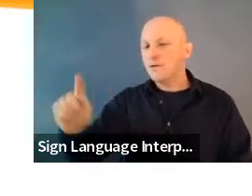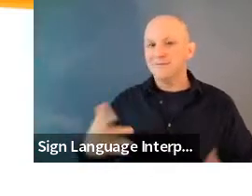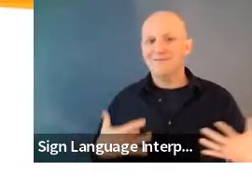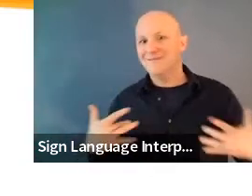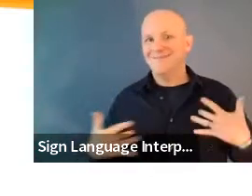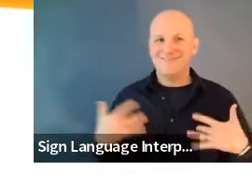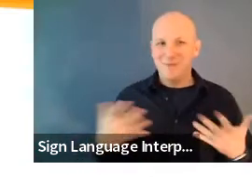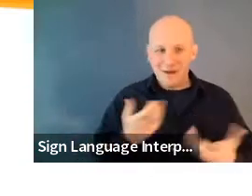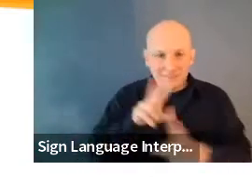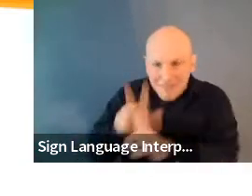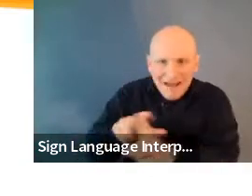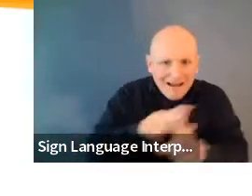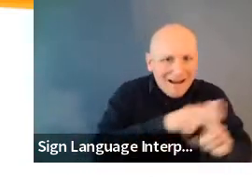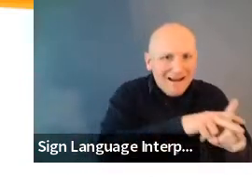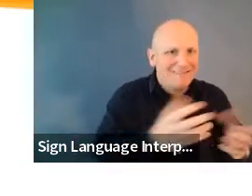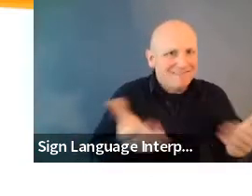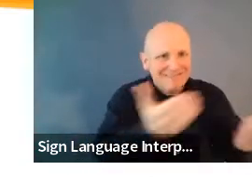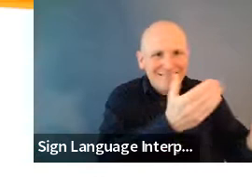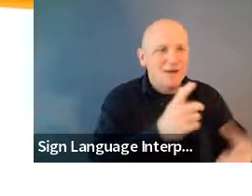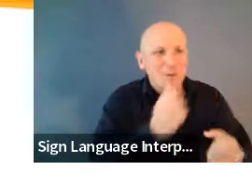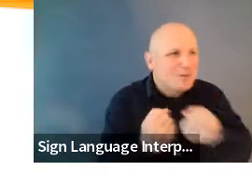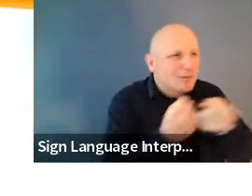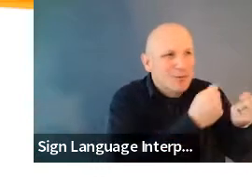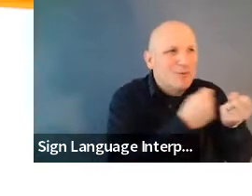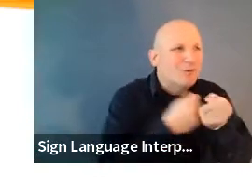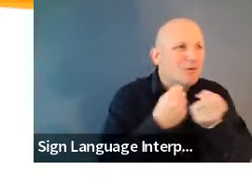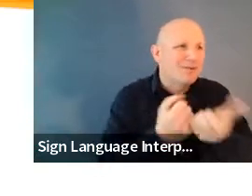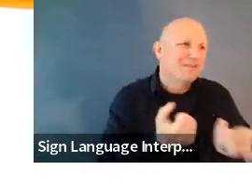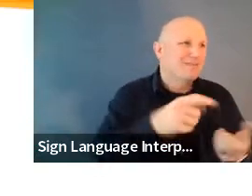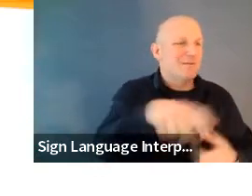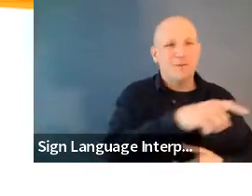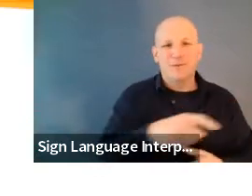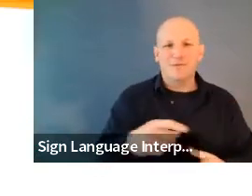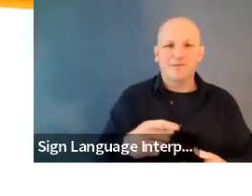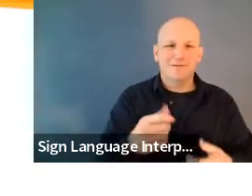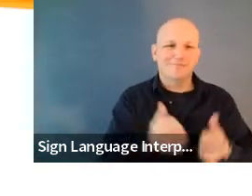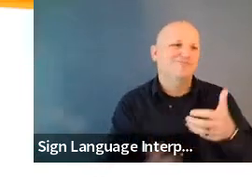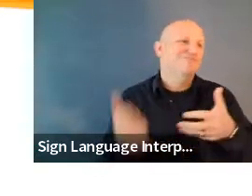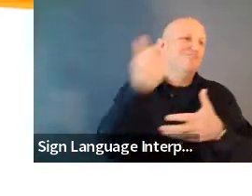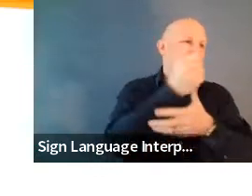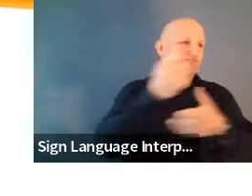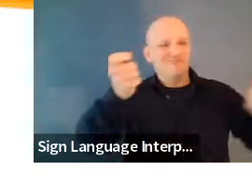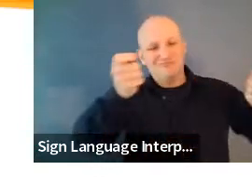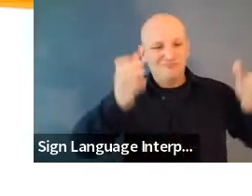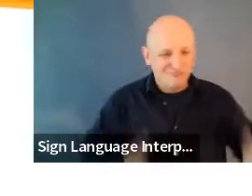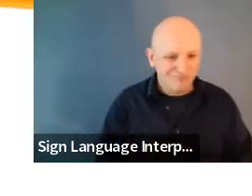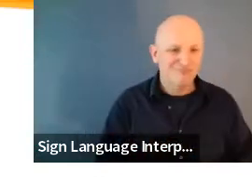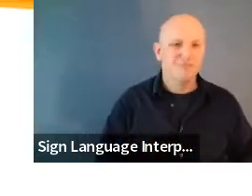helping us coordinate letters of support from local elected officials, and really just kind of coordinating our application along with President